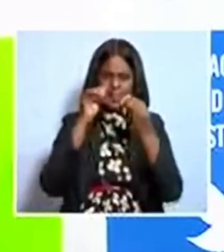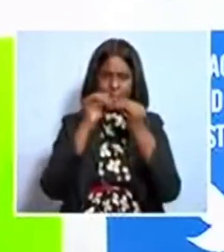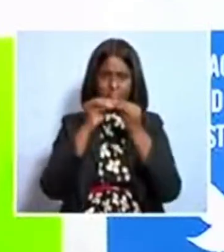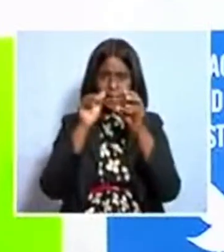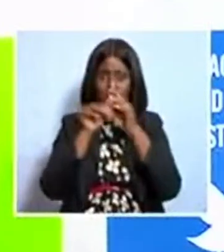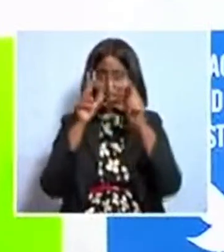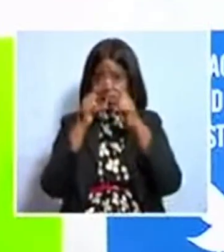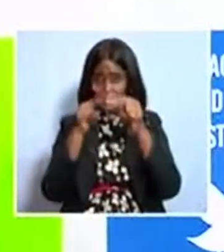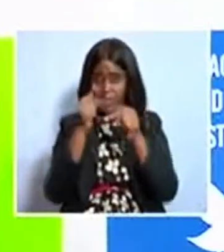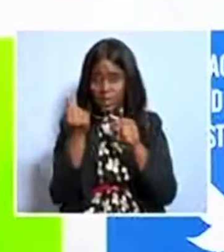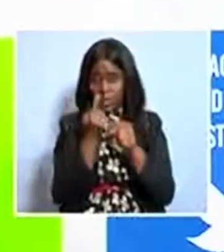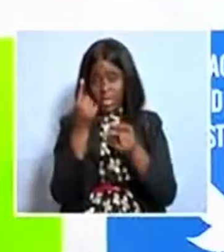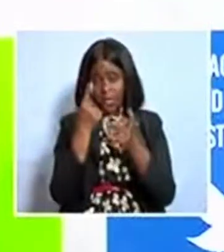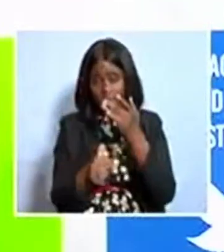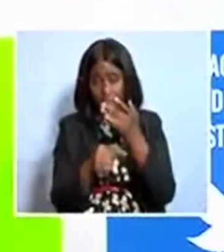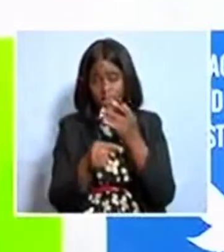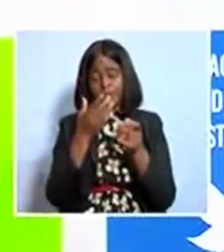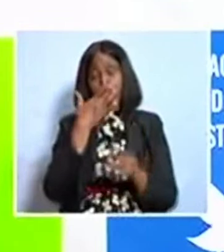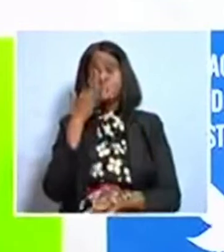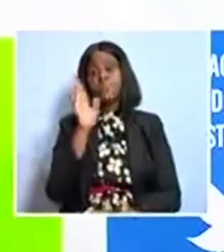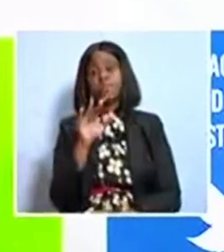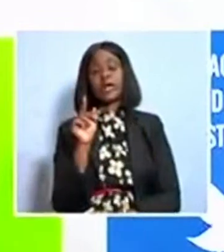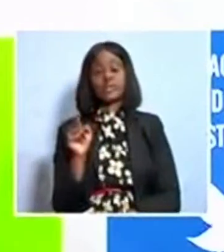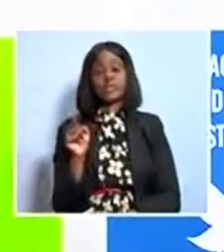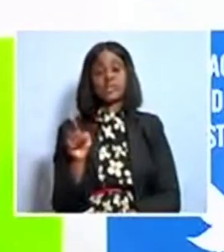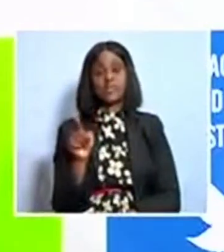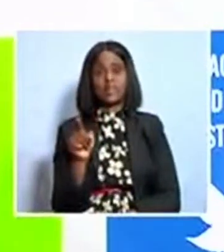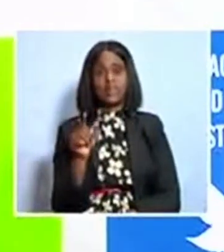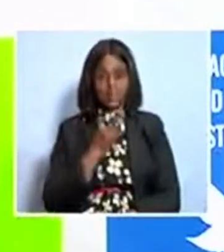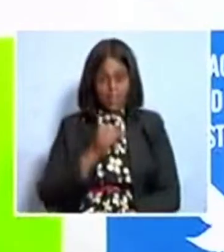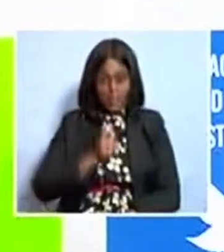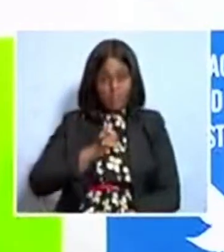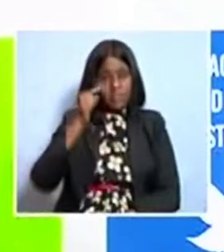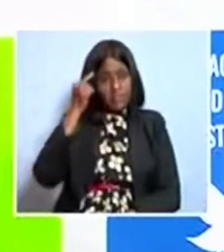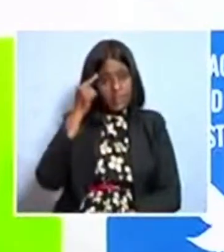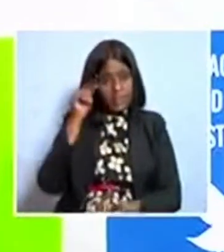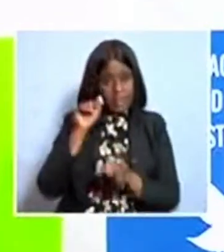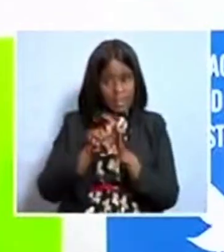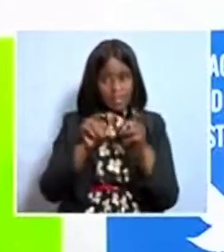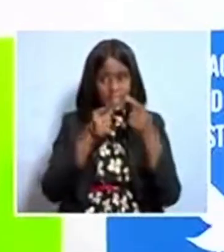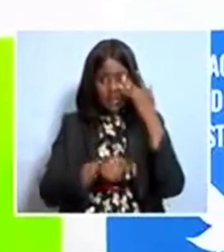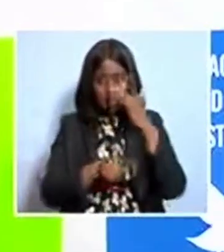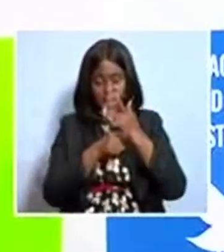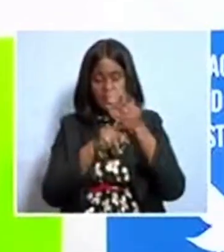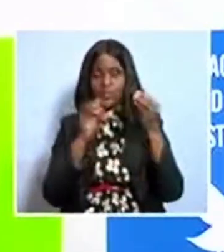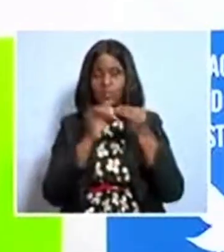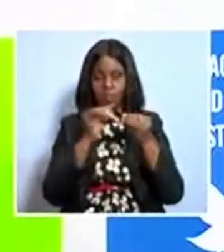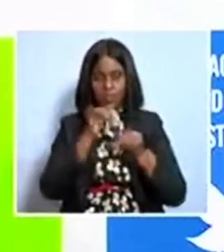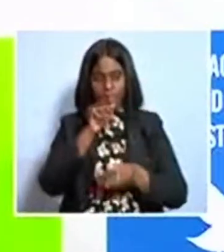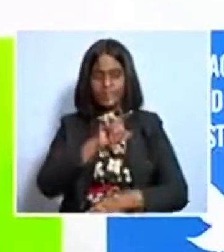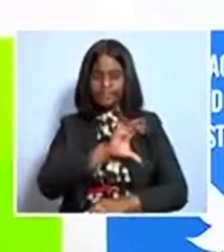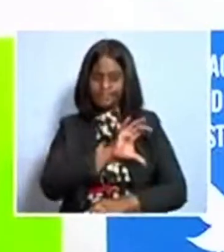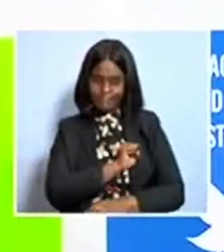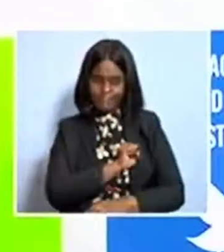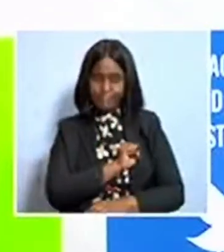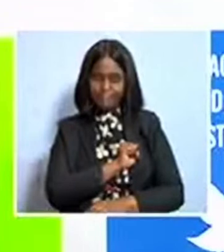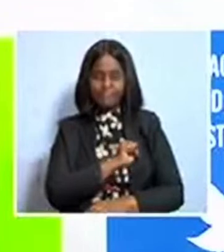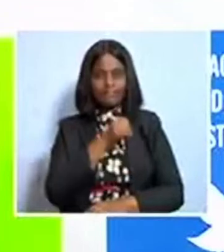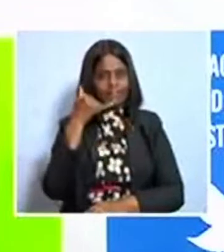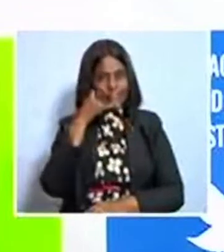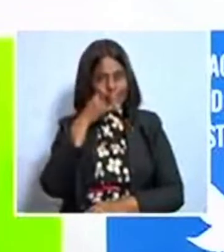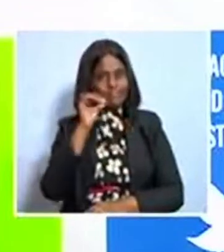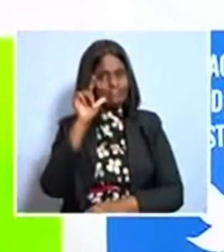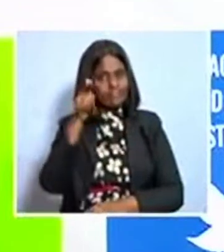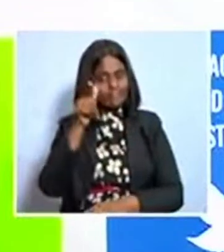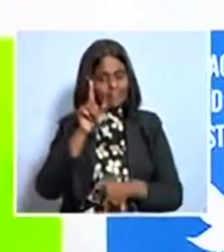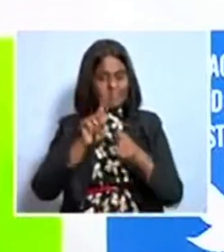communities, it only takes one bad experience. I think in urban settings, we might be a little bit more patient. I might try the call later and so on.